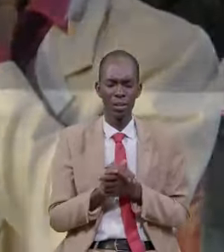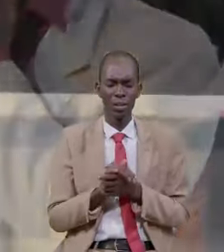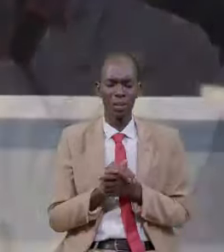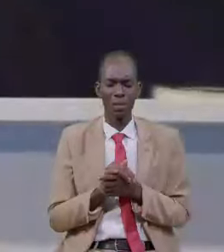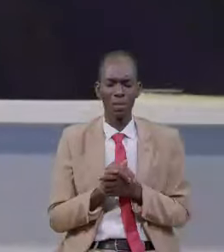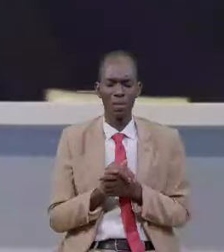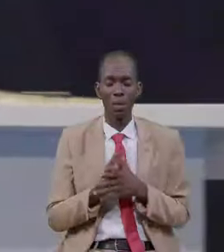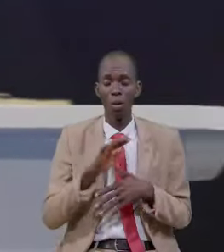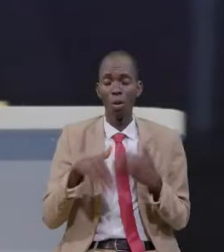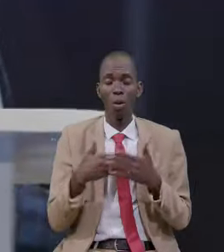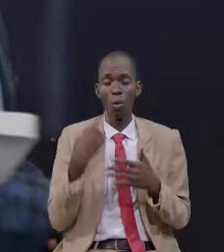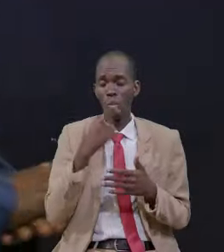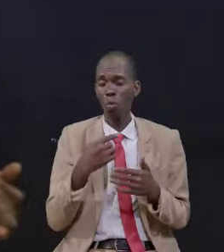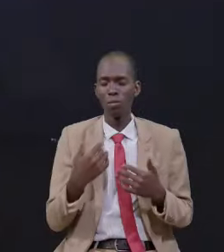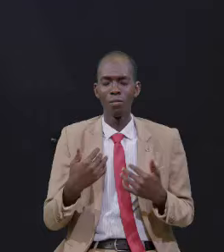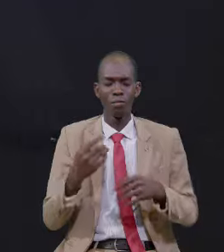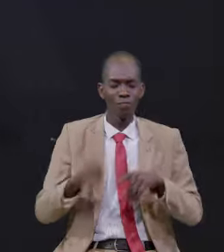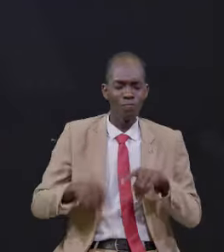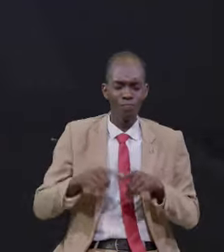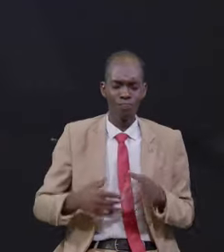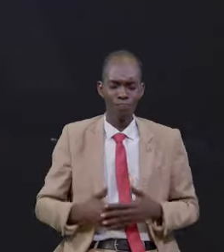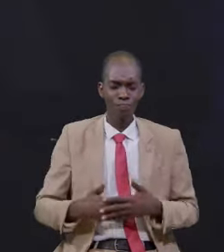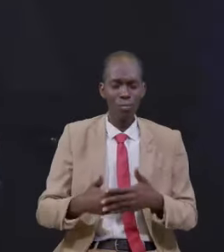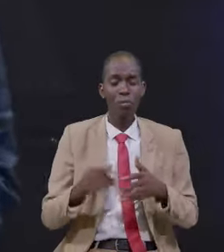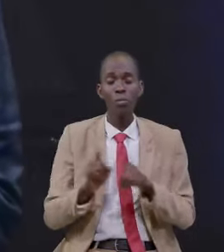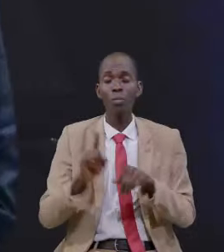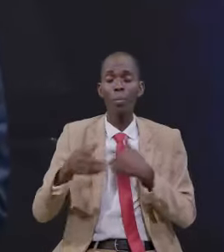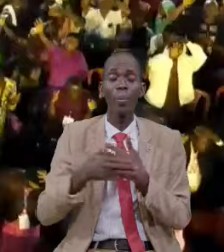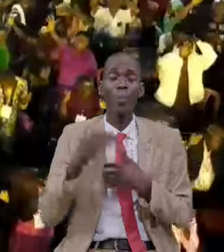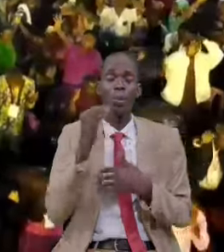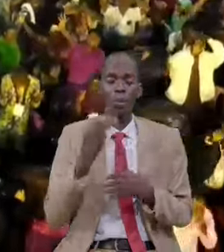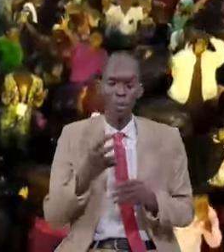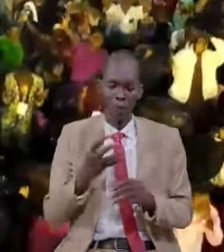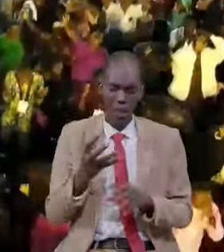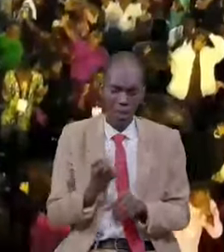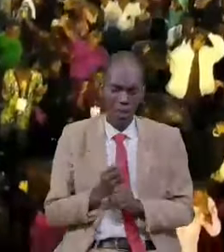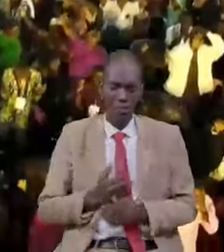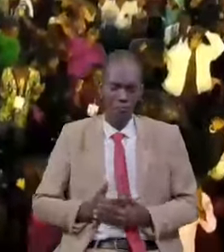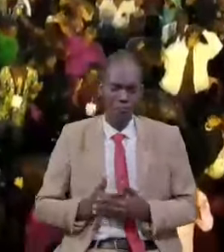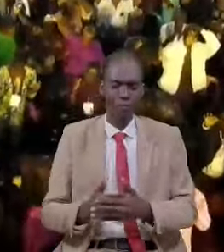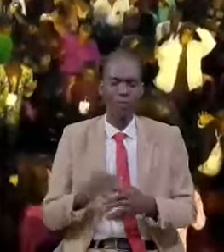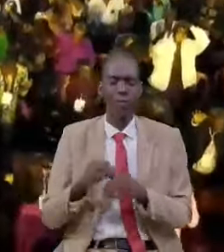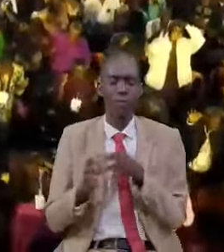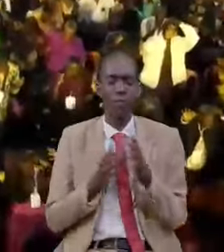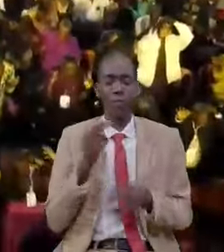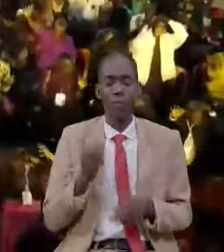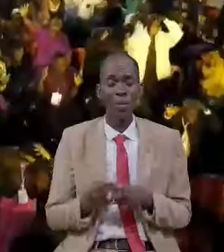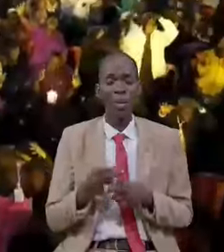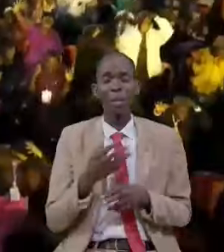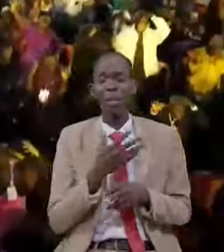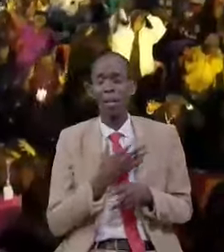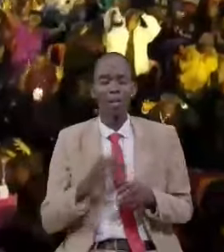Those who are barren, as you go back home, conceive. Have your own miracle